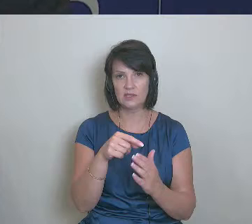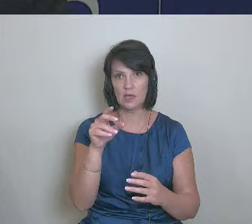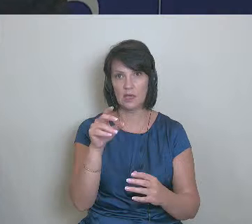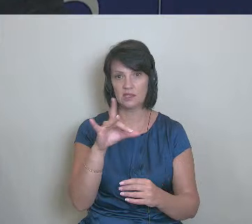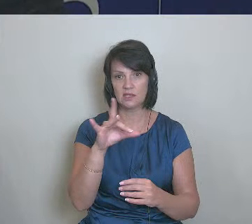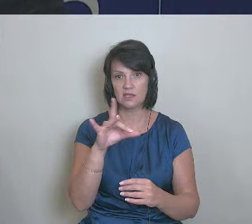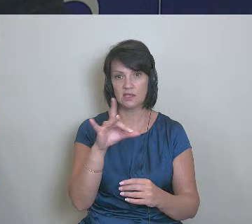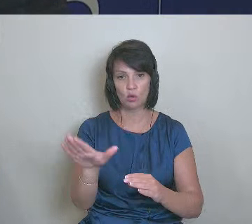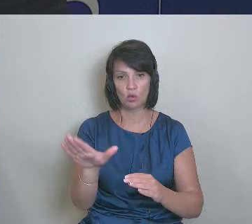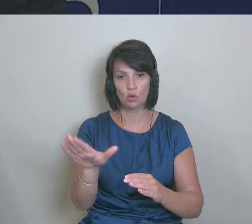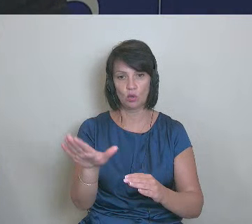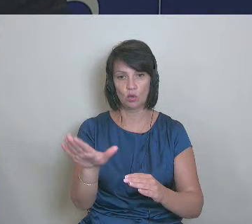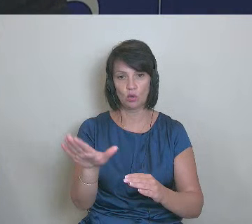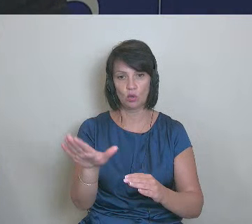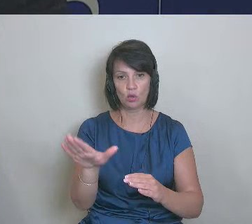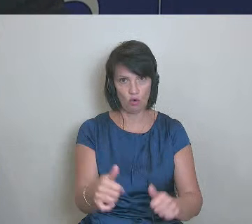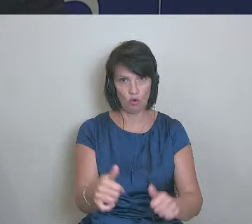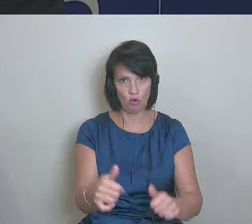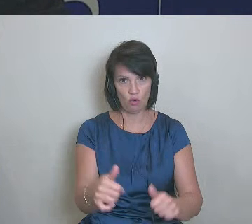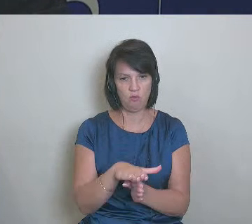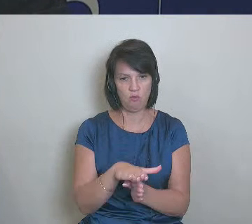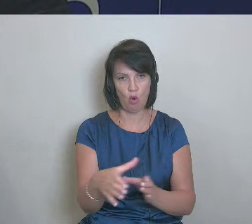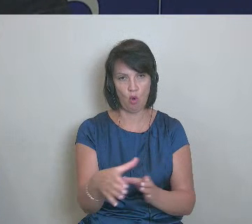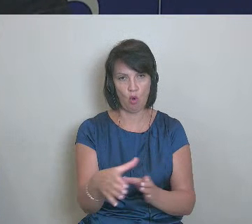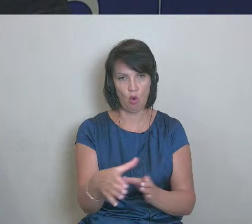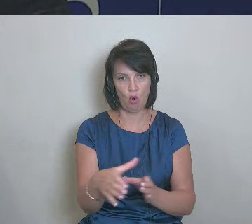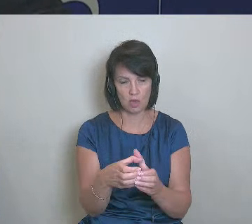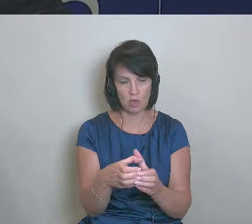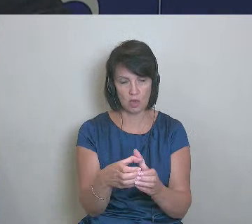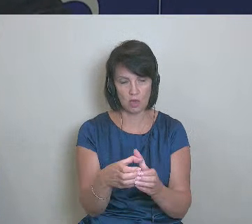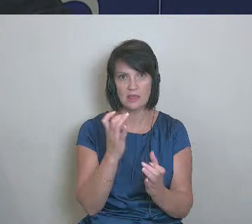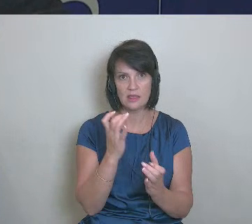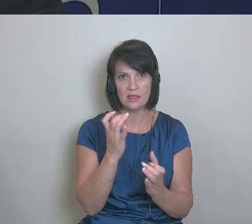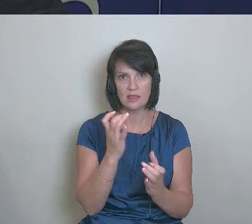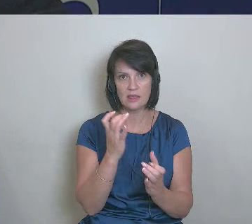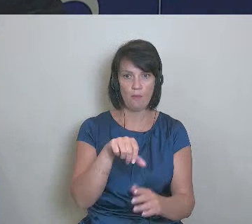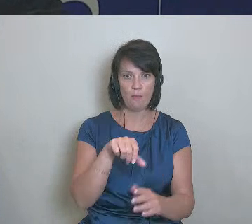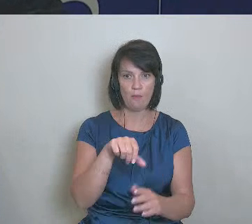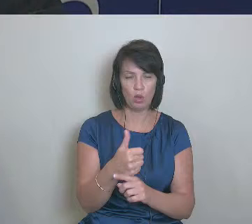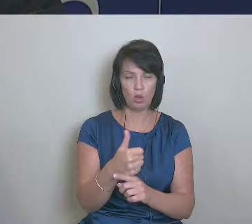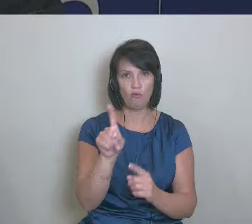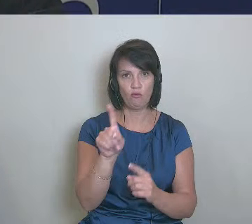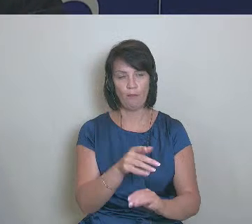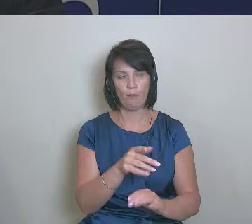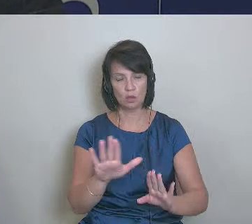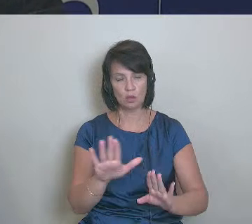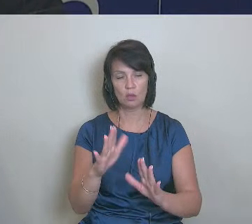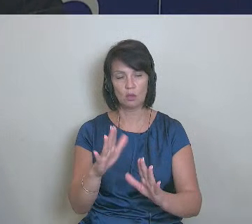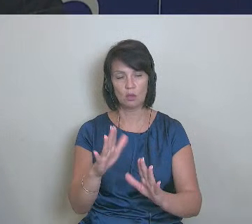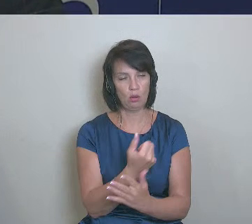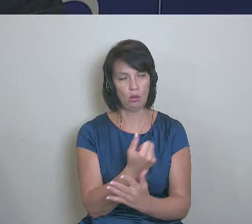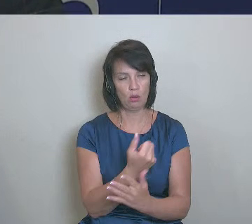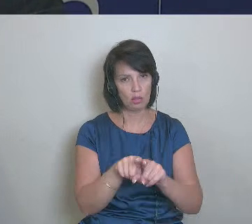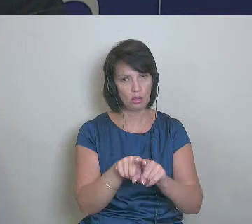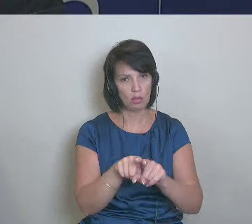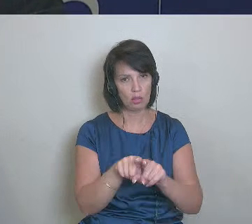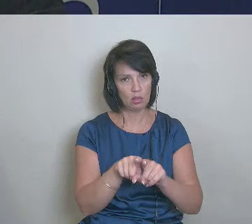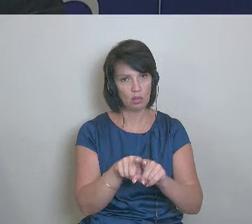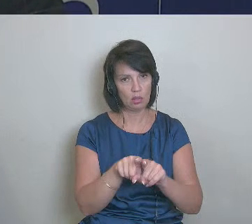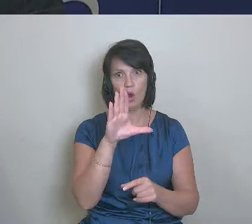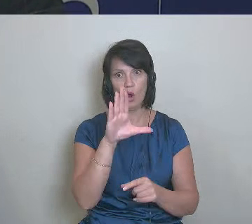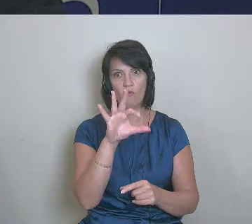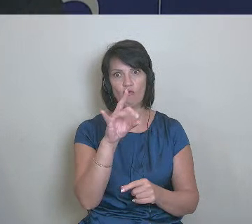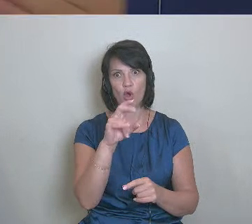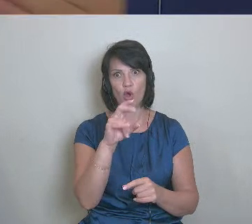city, with the Rayon division is not going to have a chairman or the head or the deputy,